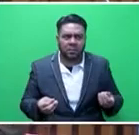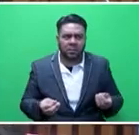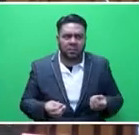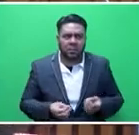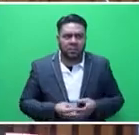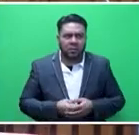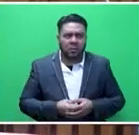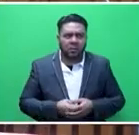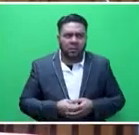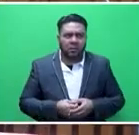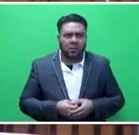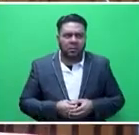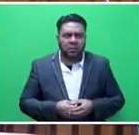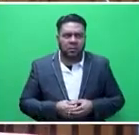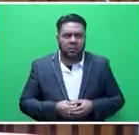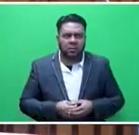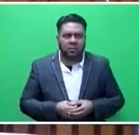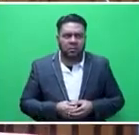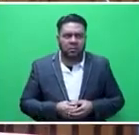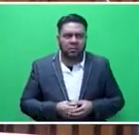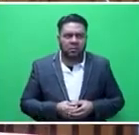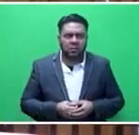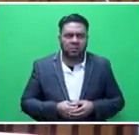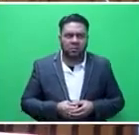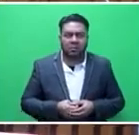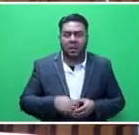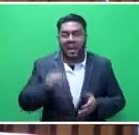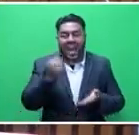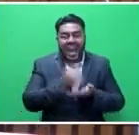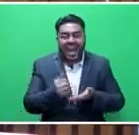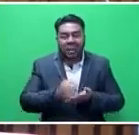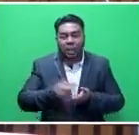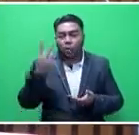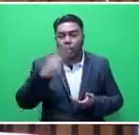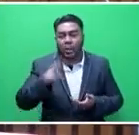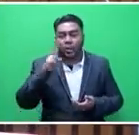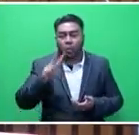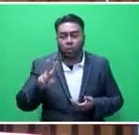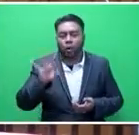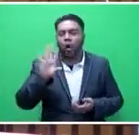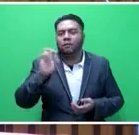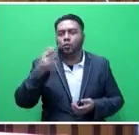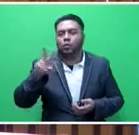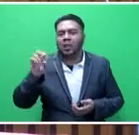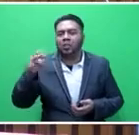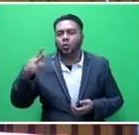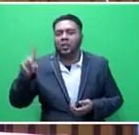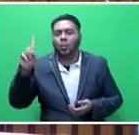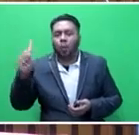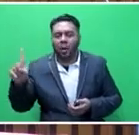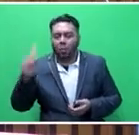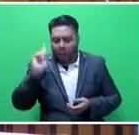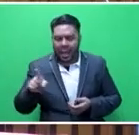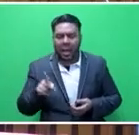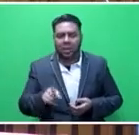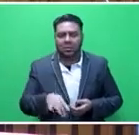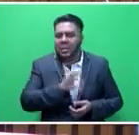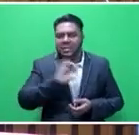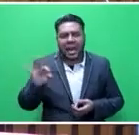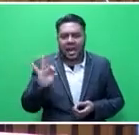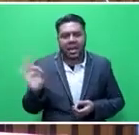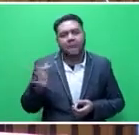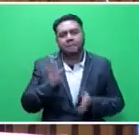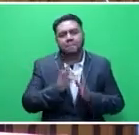time, that'll be Bill from this year. Act 22 of 21. And again, Mr. Speaker, sir, all